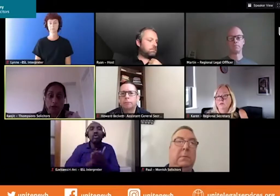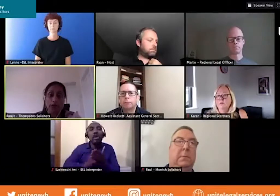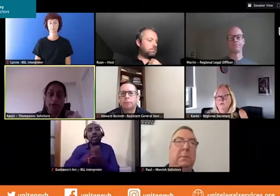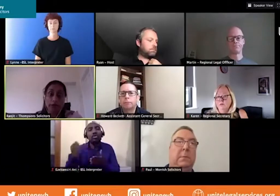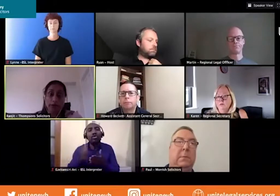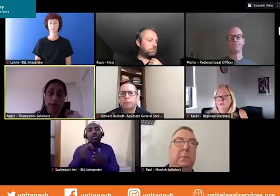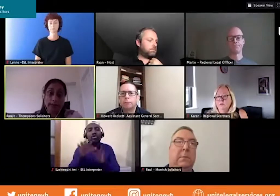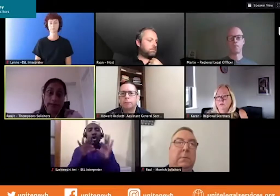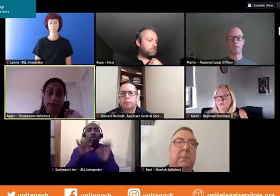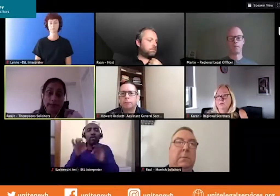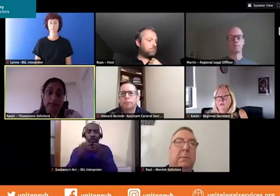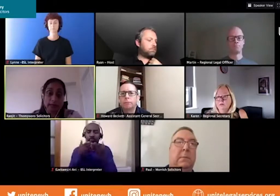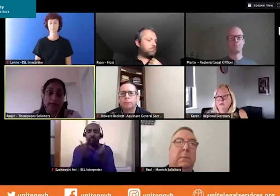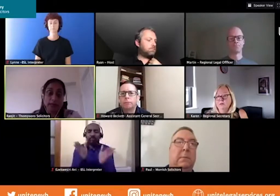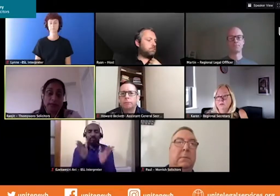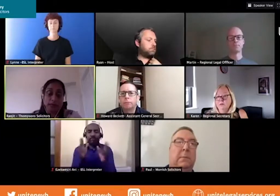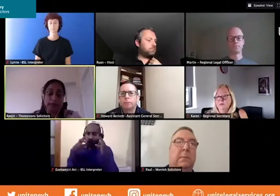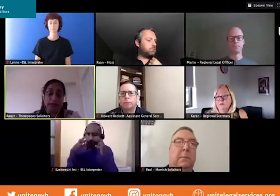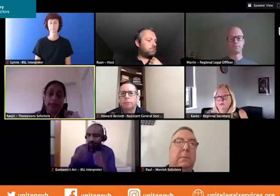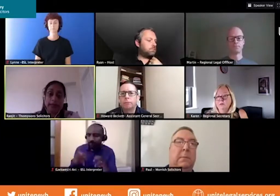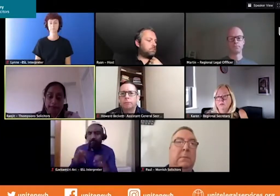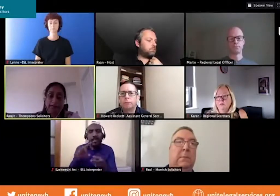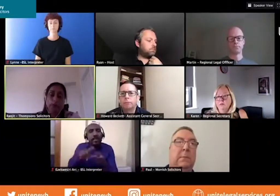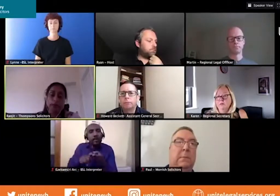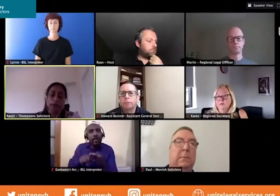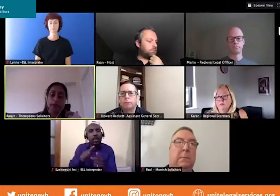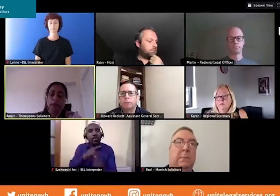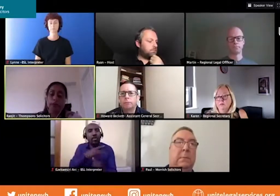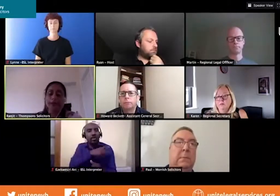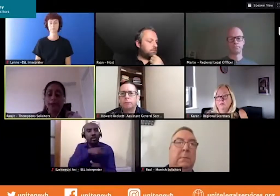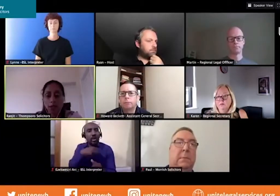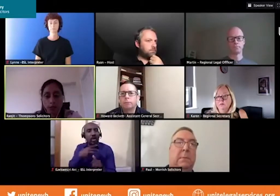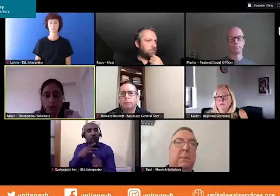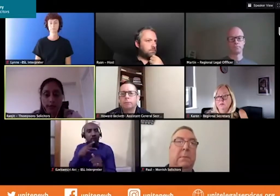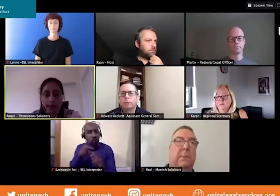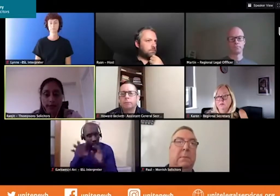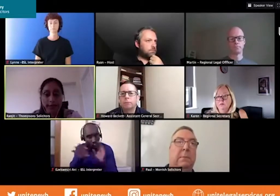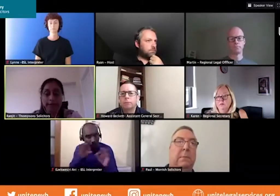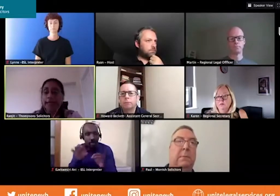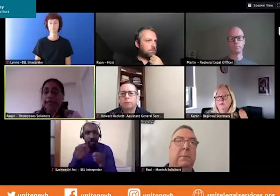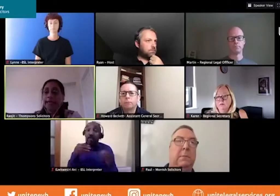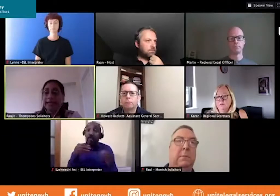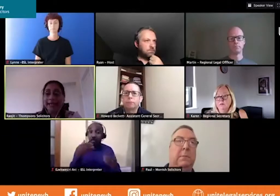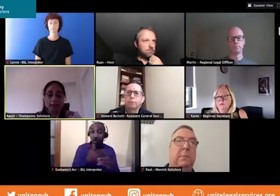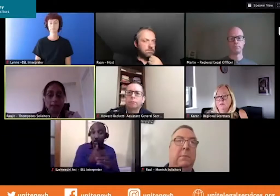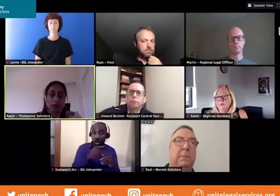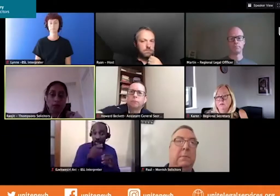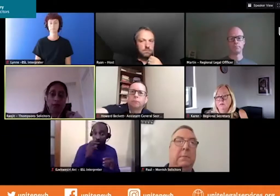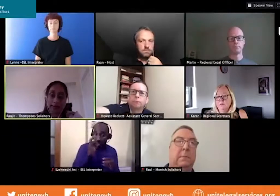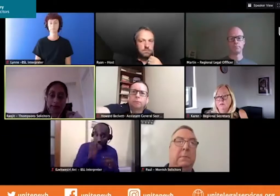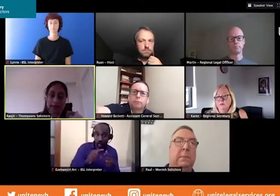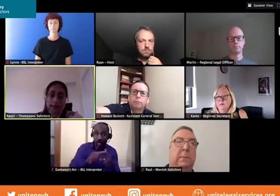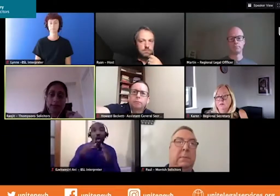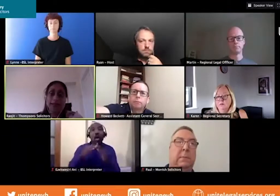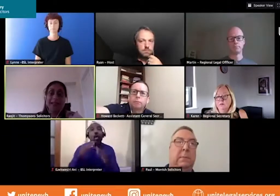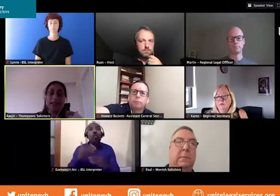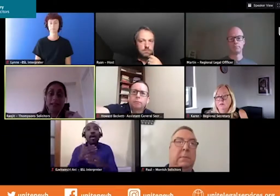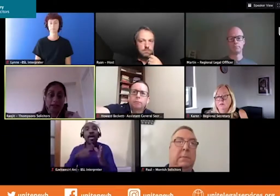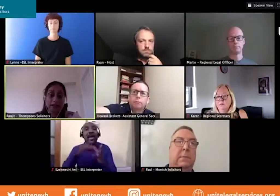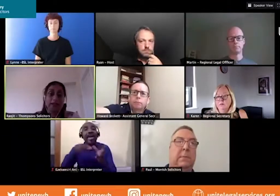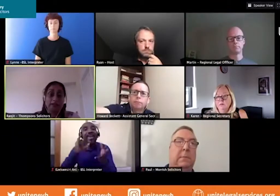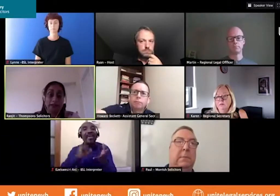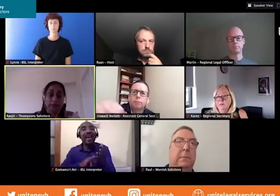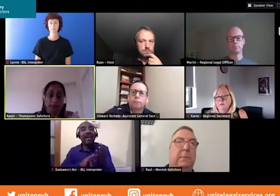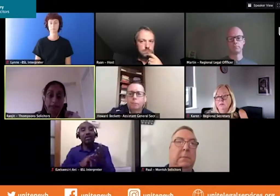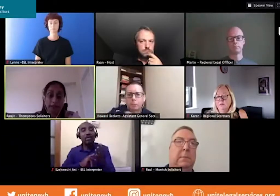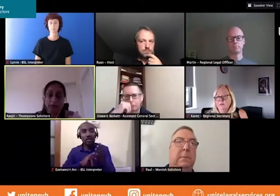on the circumstances for the employee. Flexible working request, home working. The ACAS Code of Practice provides guidance